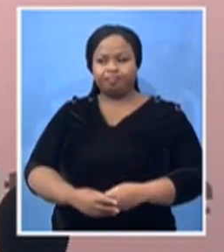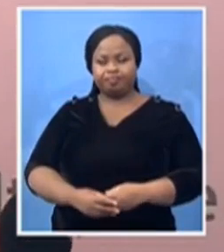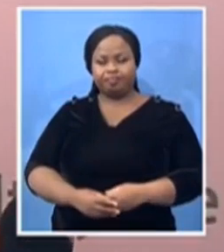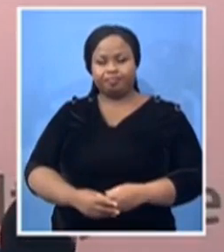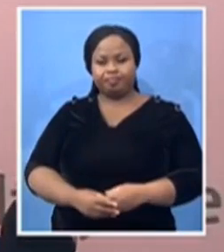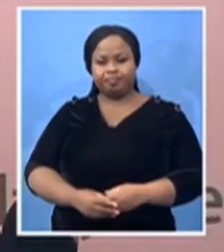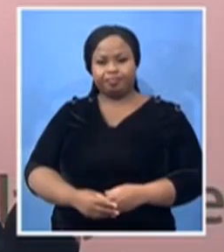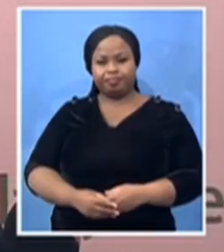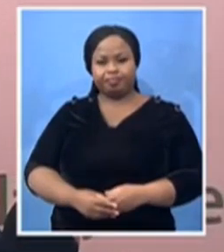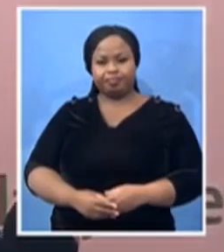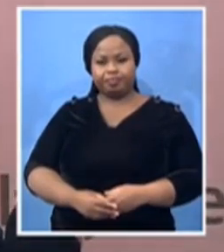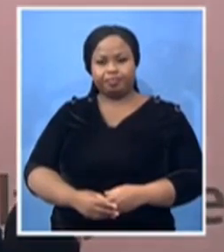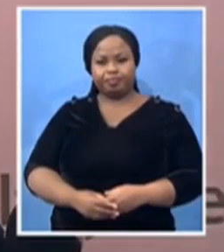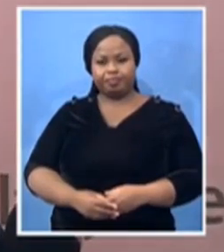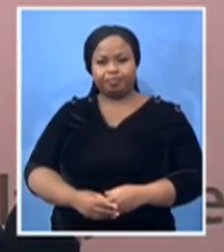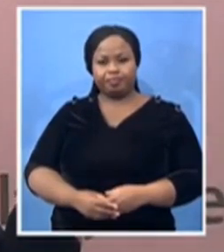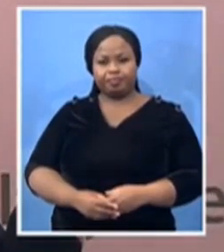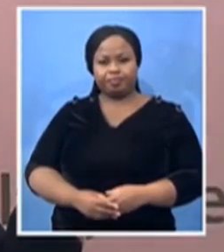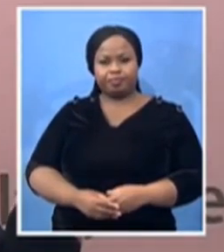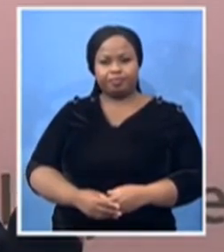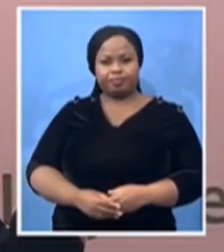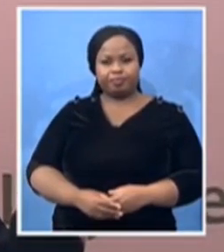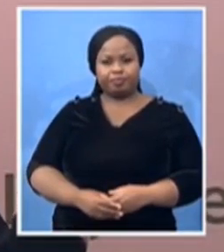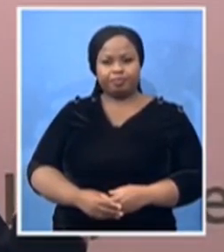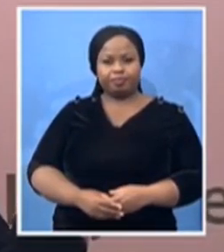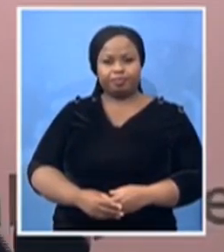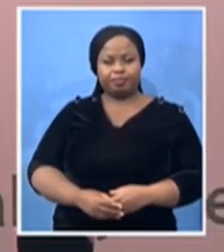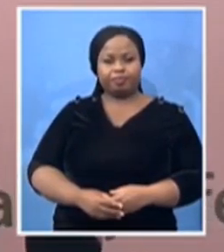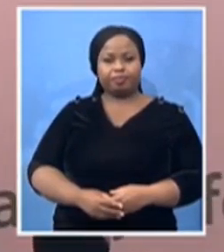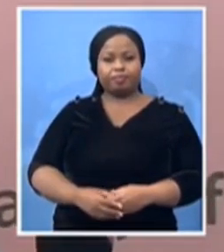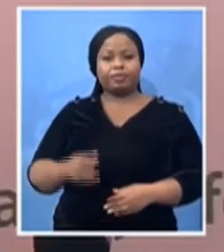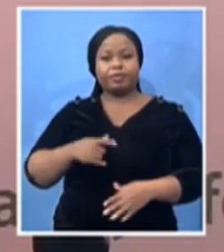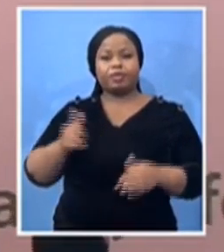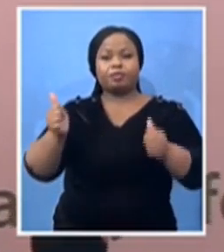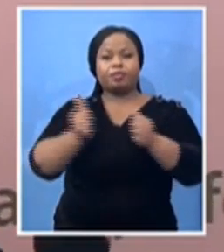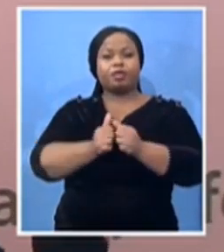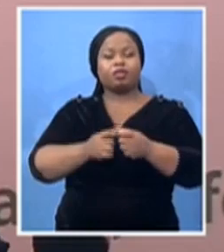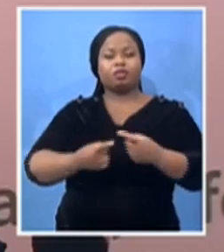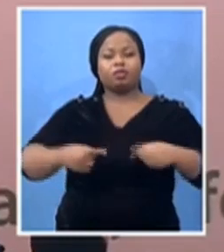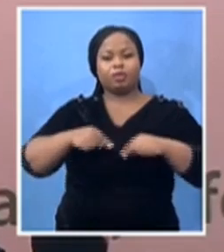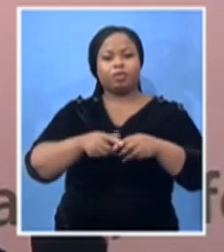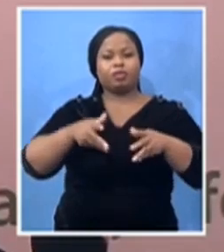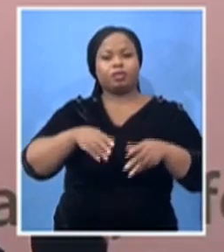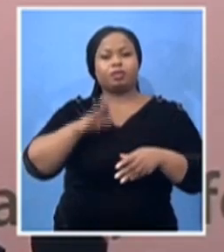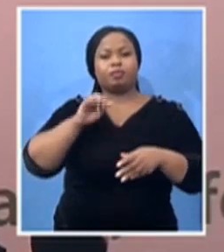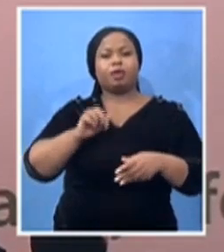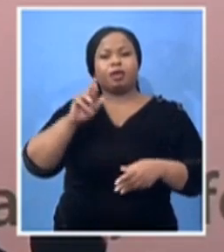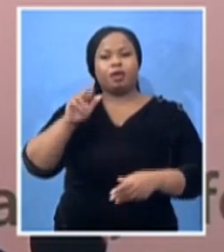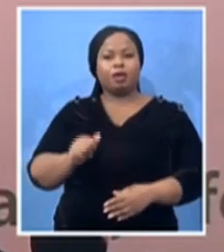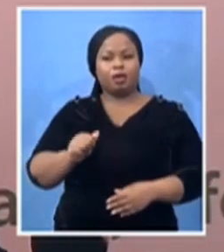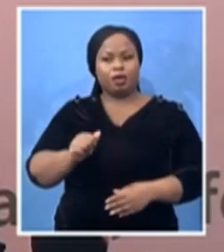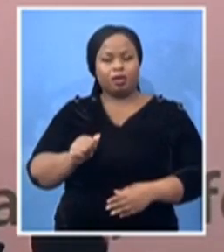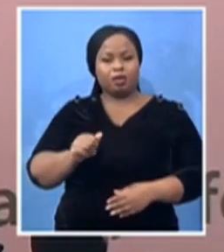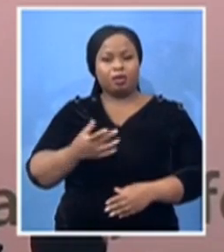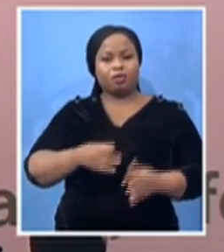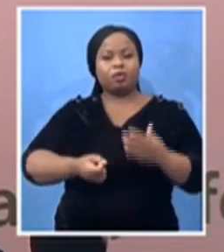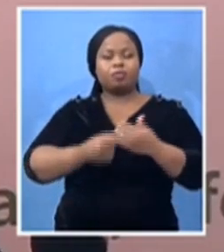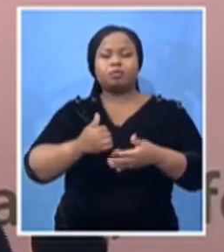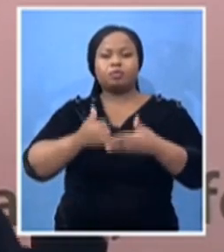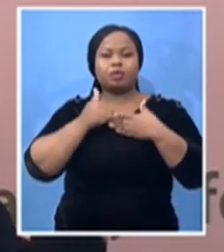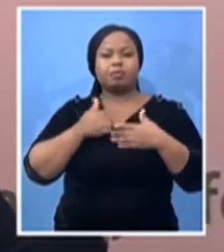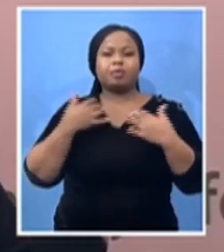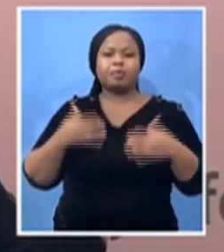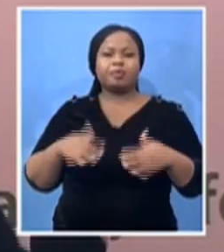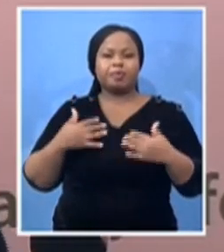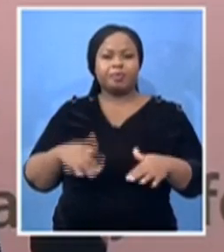This partnership for us as Bara, it comes very handy as we have just